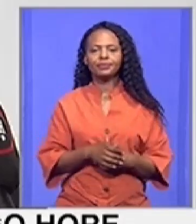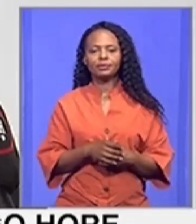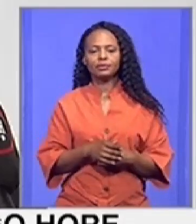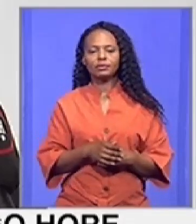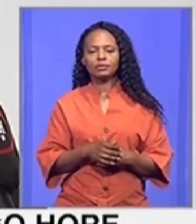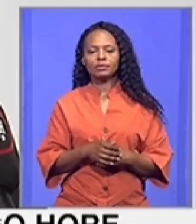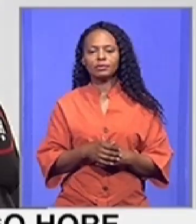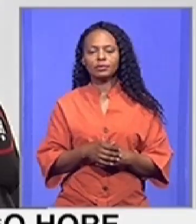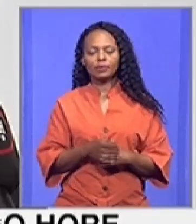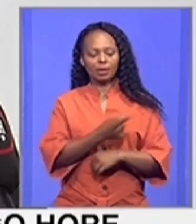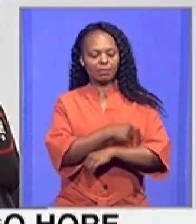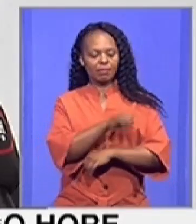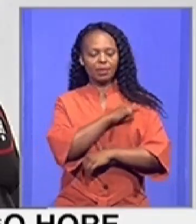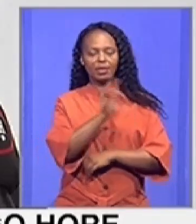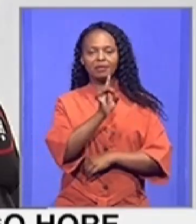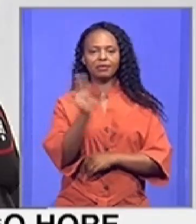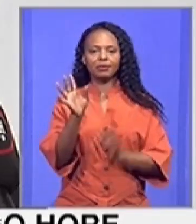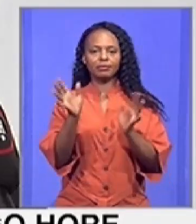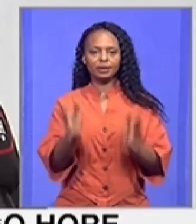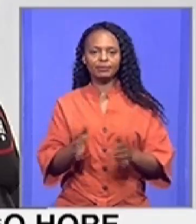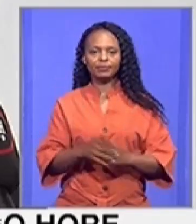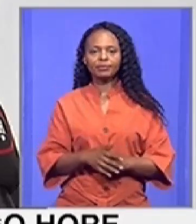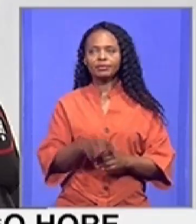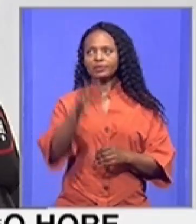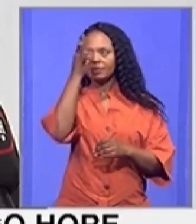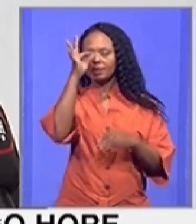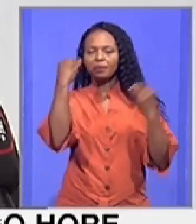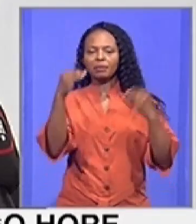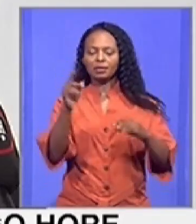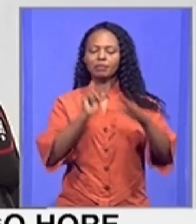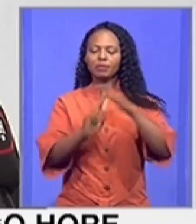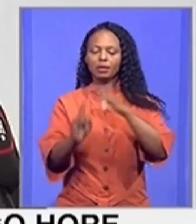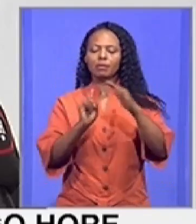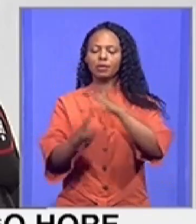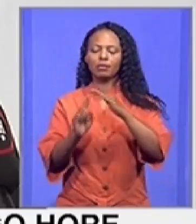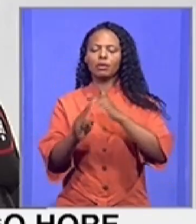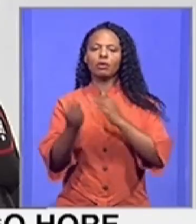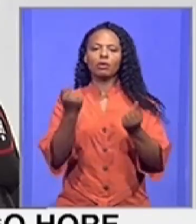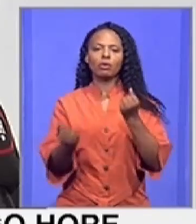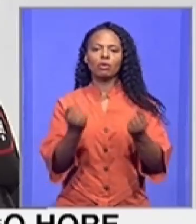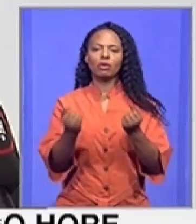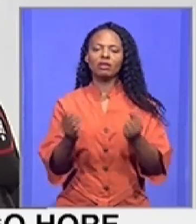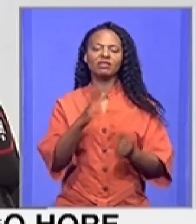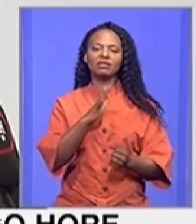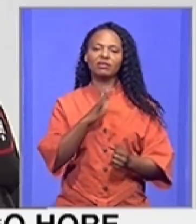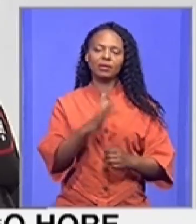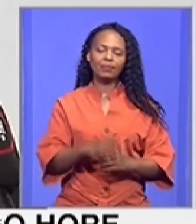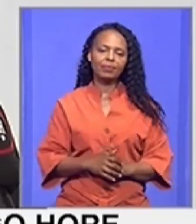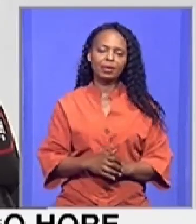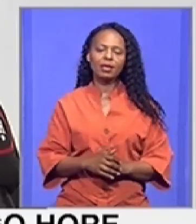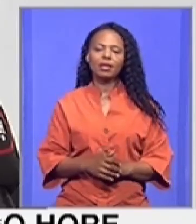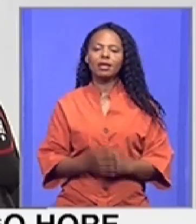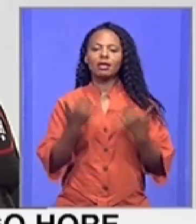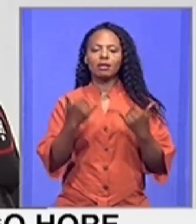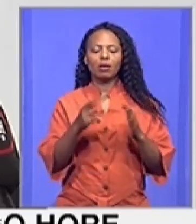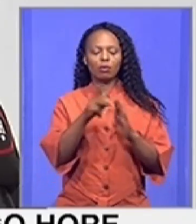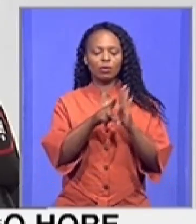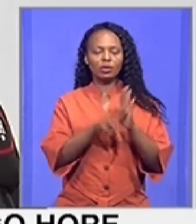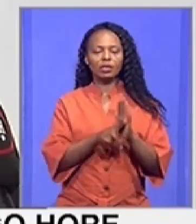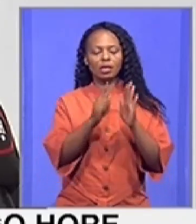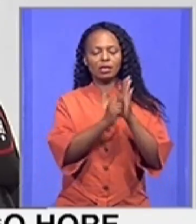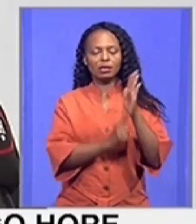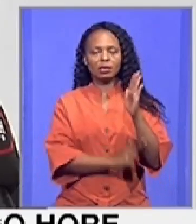mandate, which is to keep government busy in courts. Government policy and its implementation through legislation